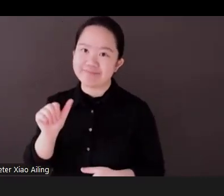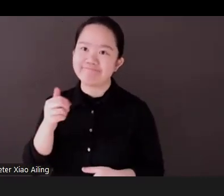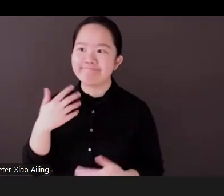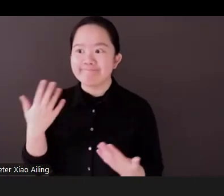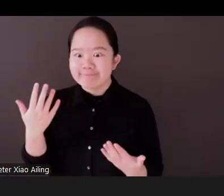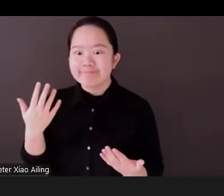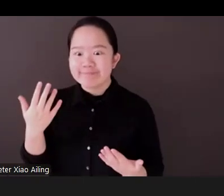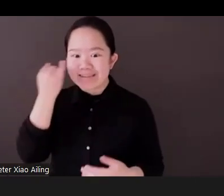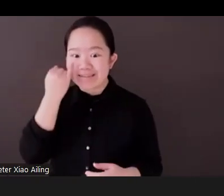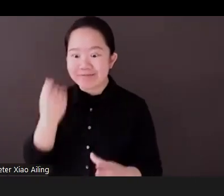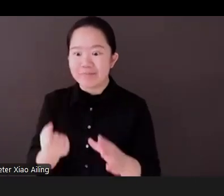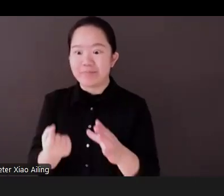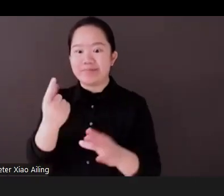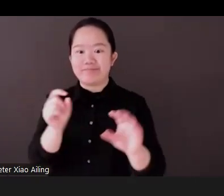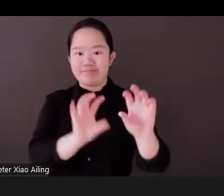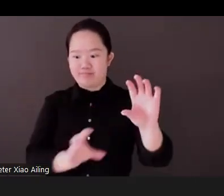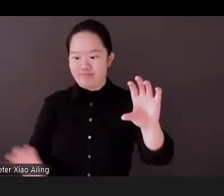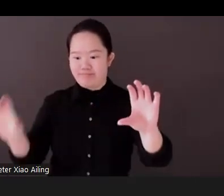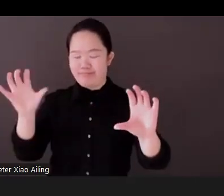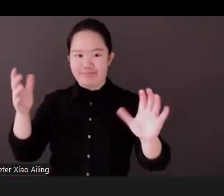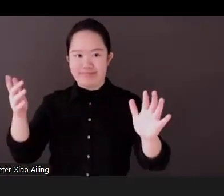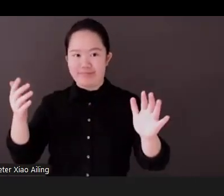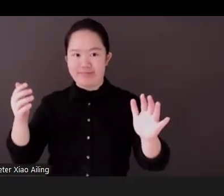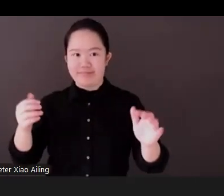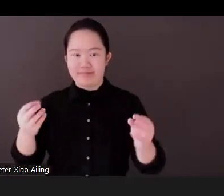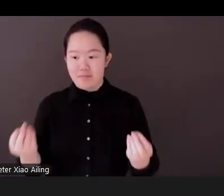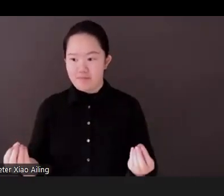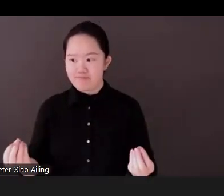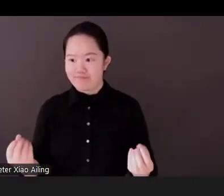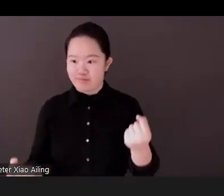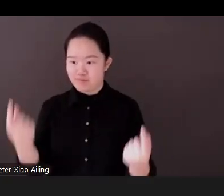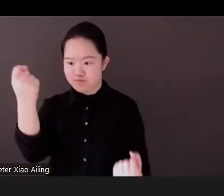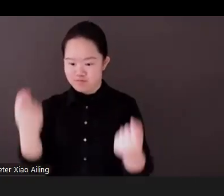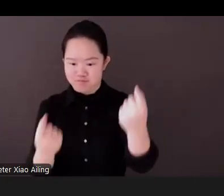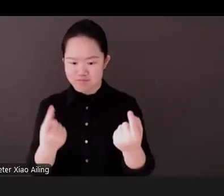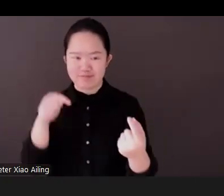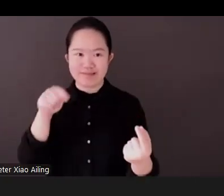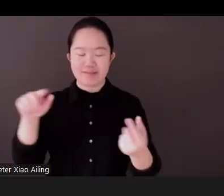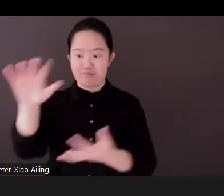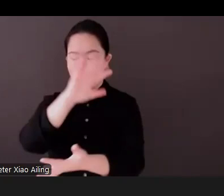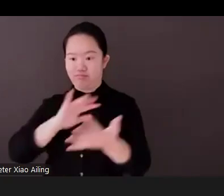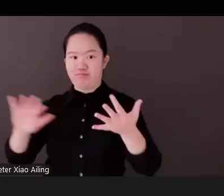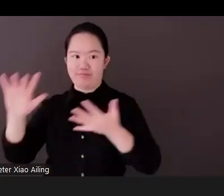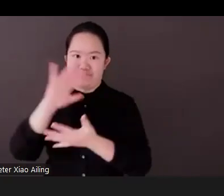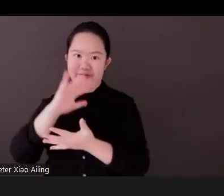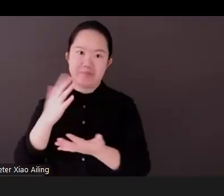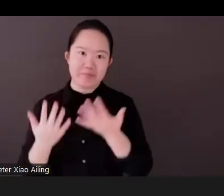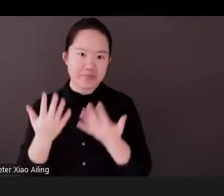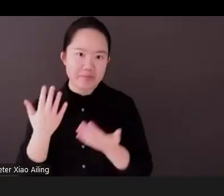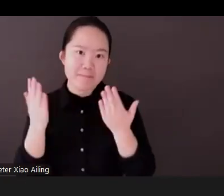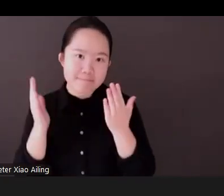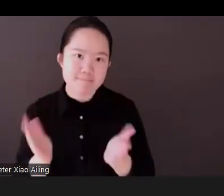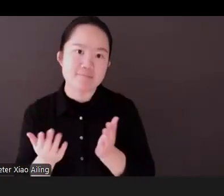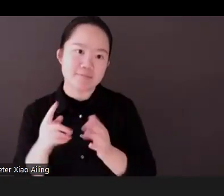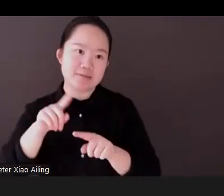this happens in different legislations at once. So everyone is nodding, so at least I think we see the problem. Eetu, you wanted to comment on that?